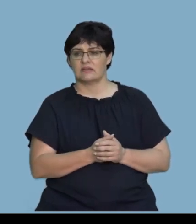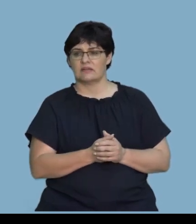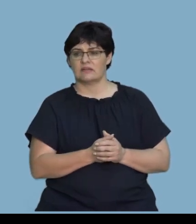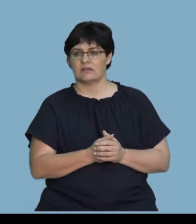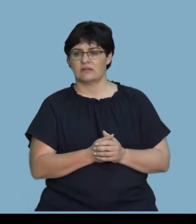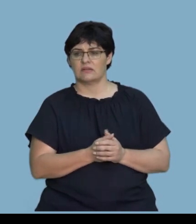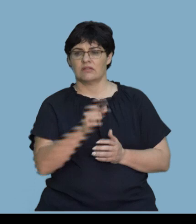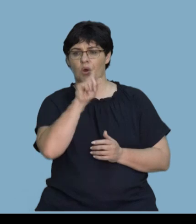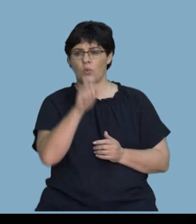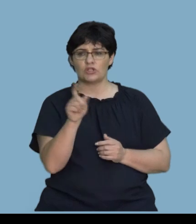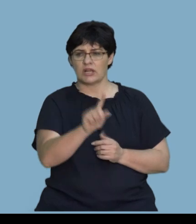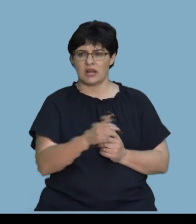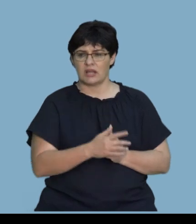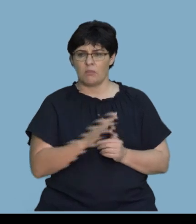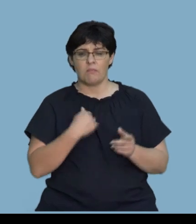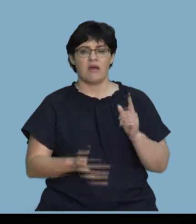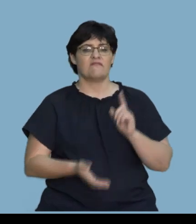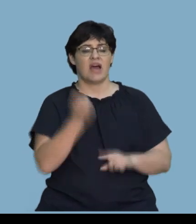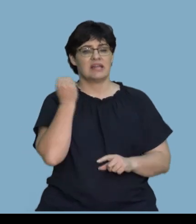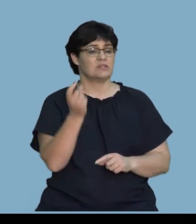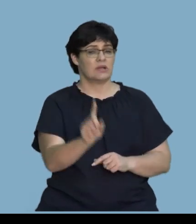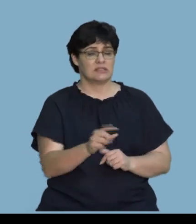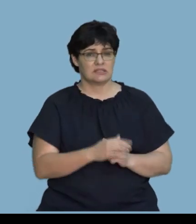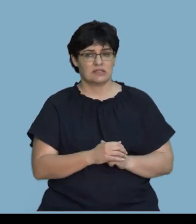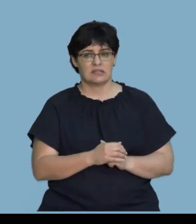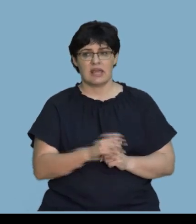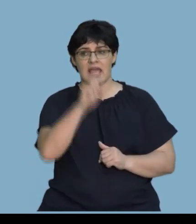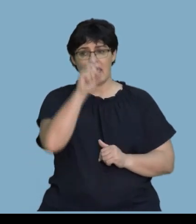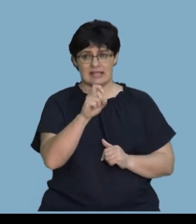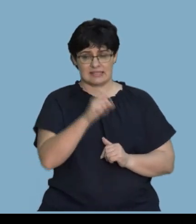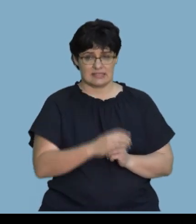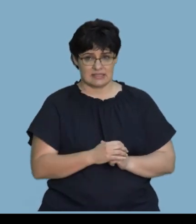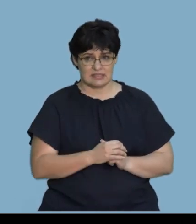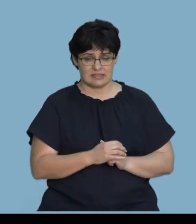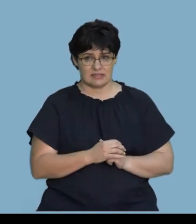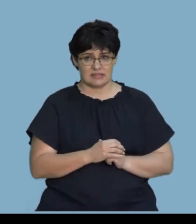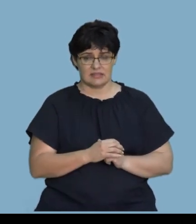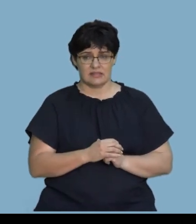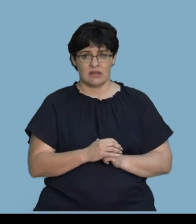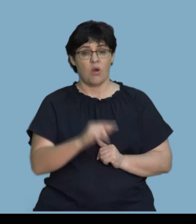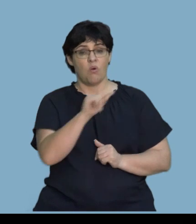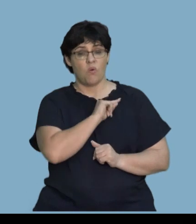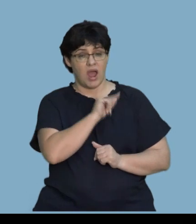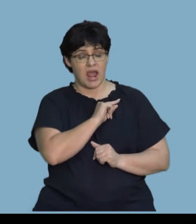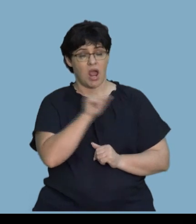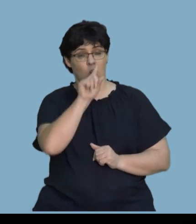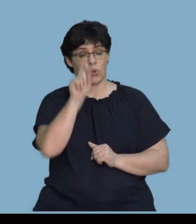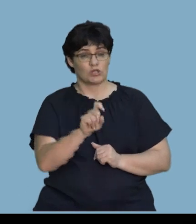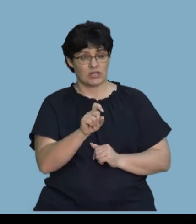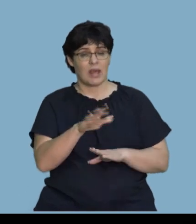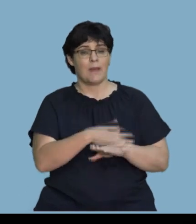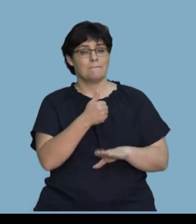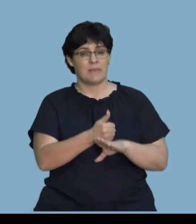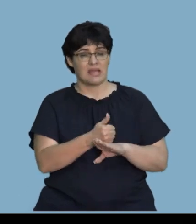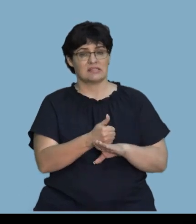now the question is we must find x, okay? Now, because this is a question that is based